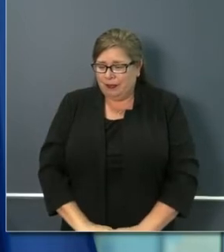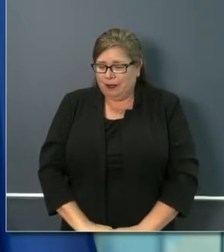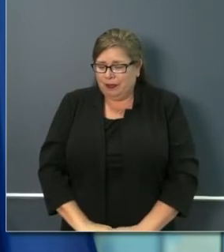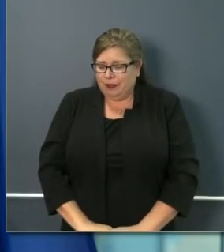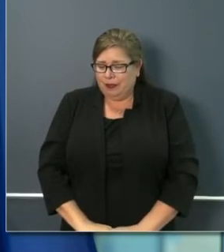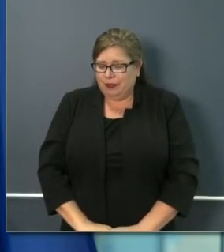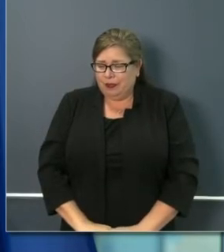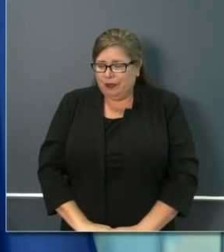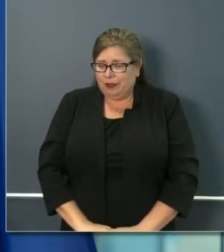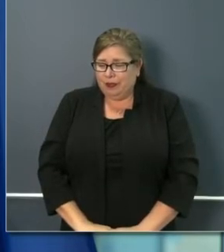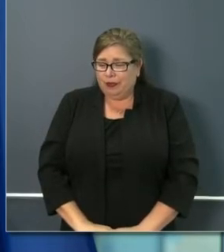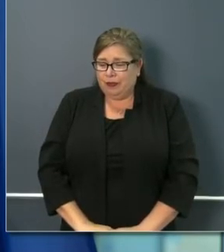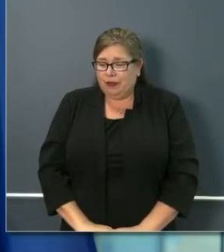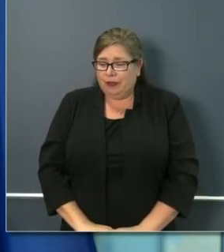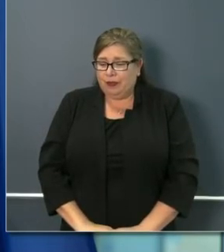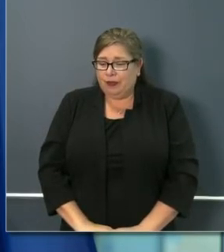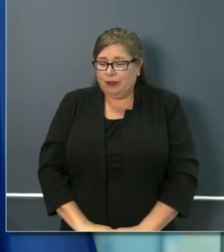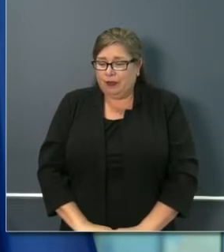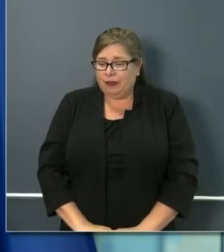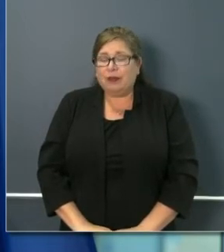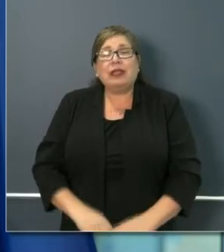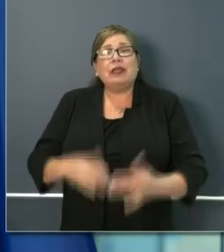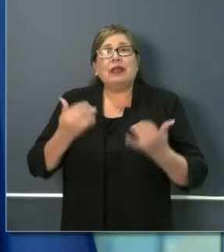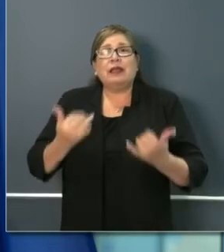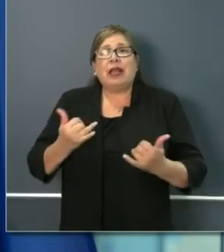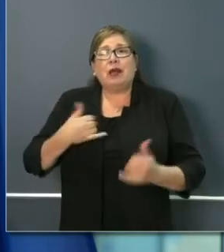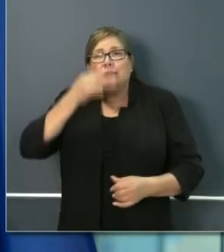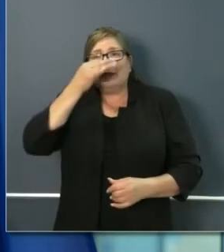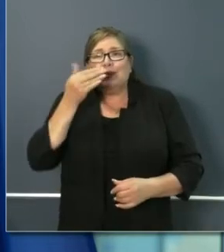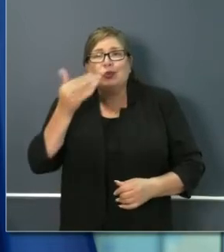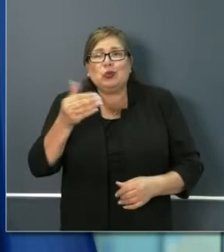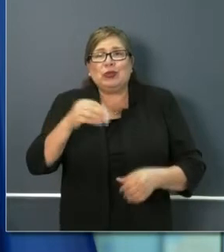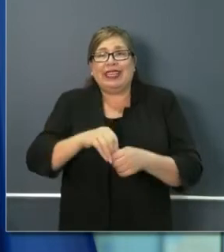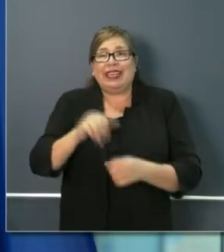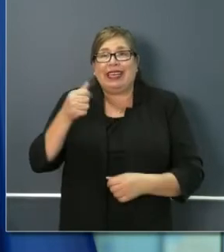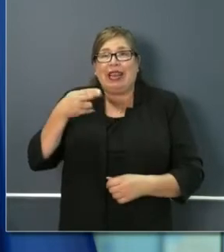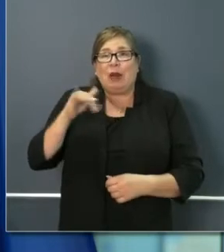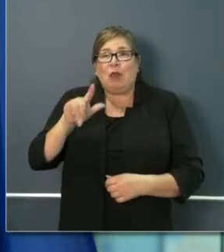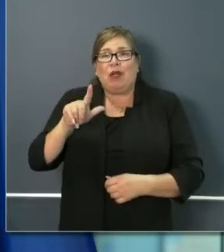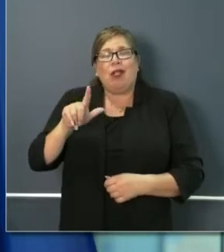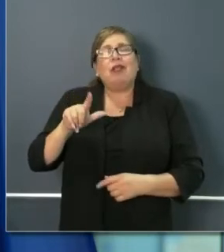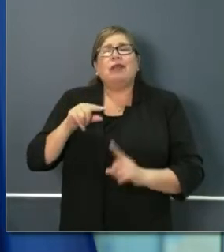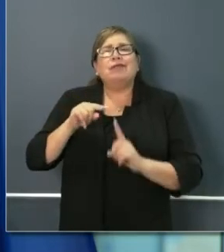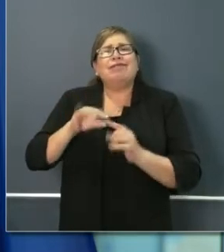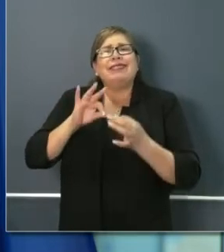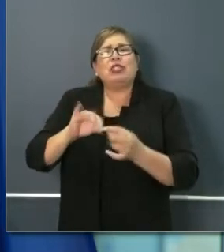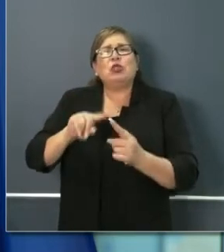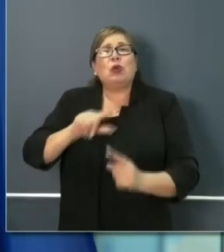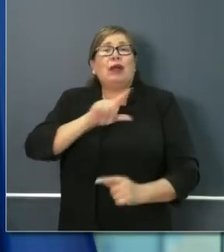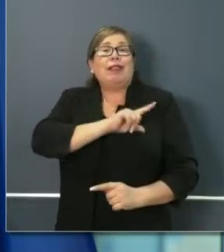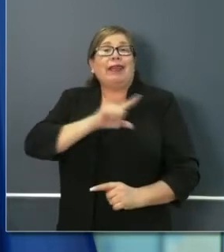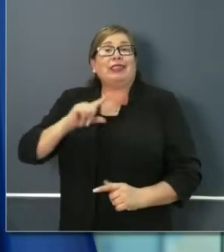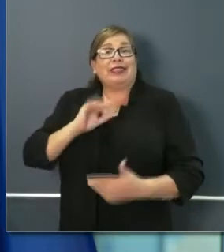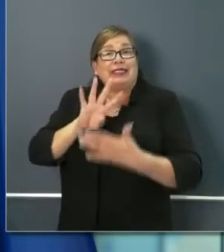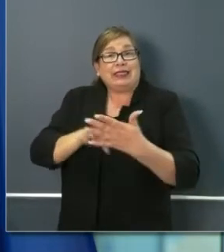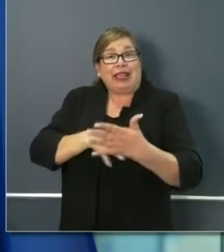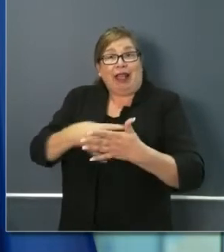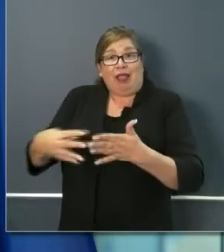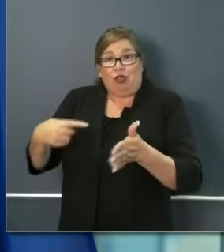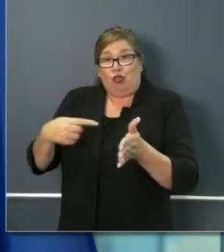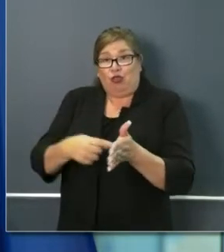this point, do you see a need for any changes to the legislative calendar? And do you think the legislature should